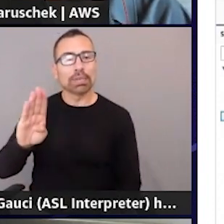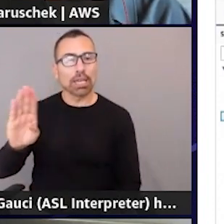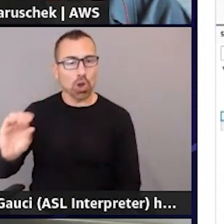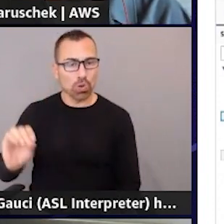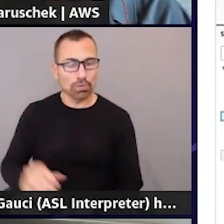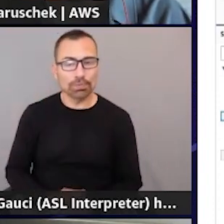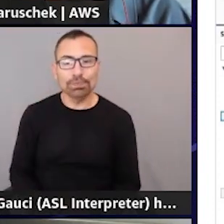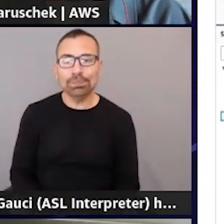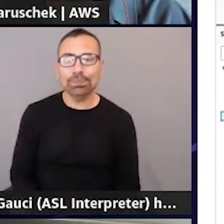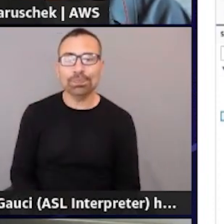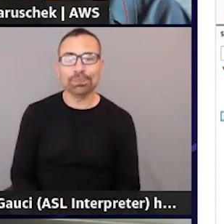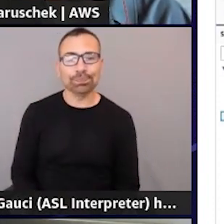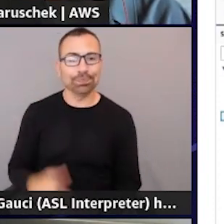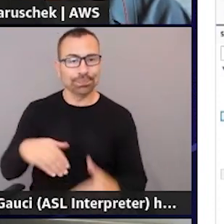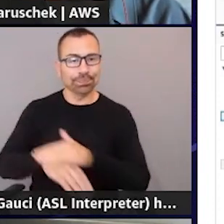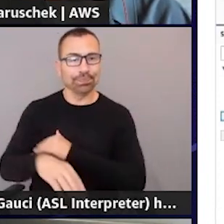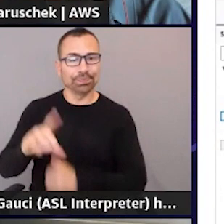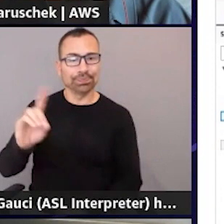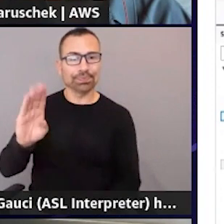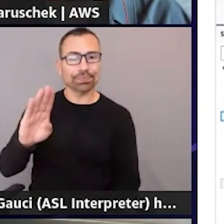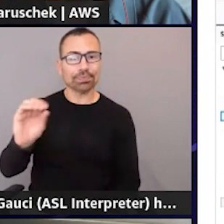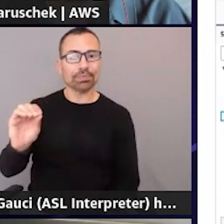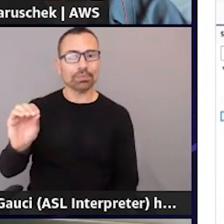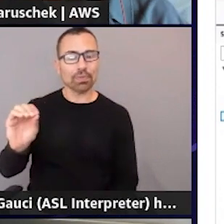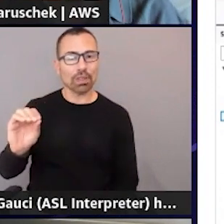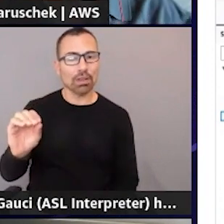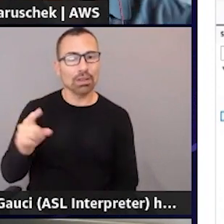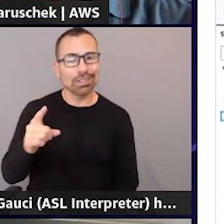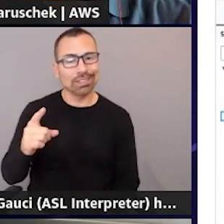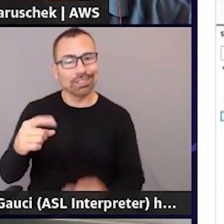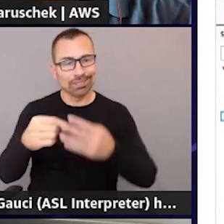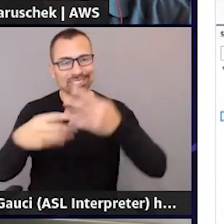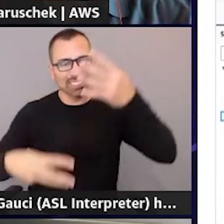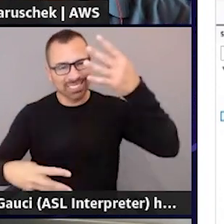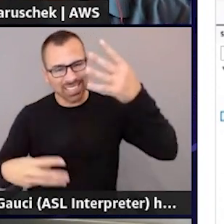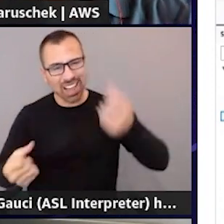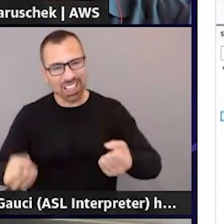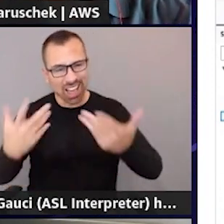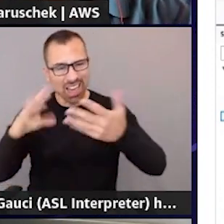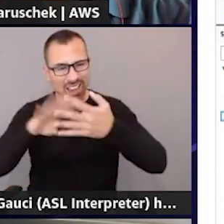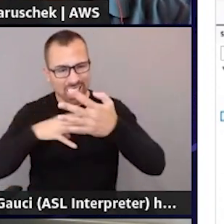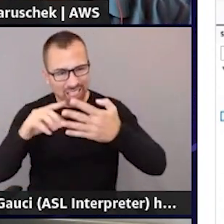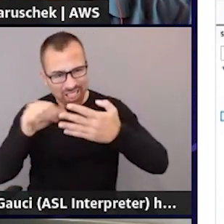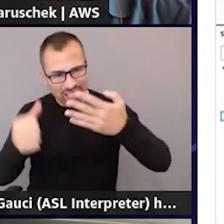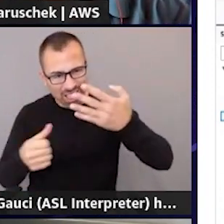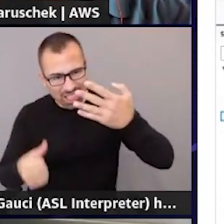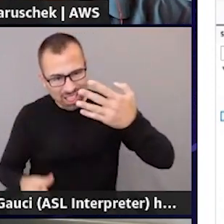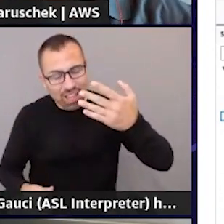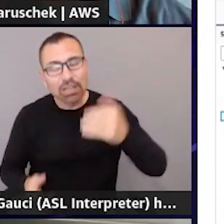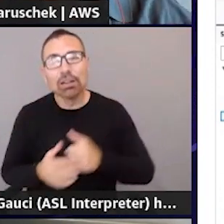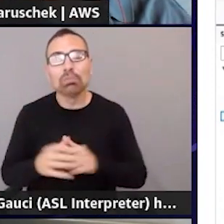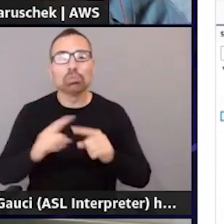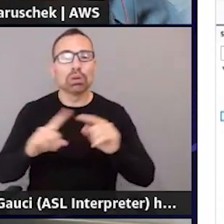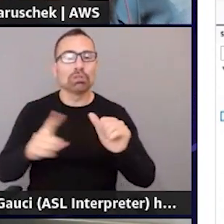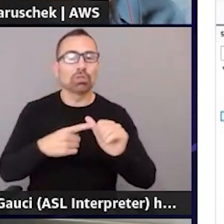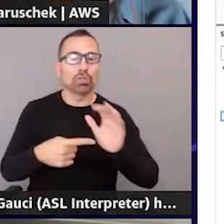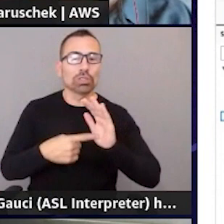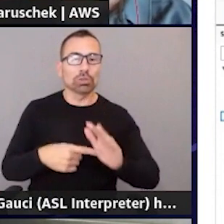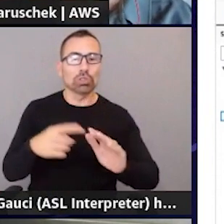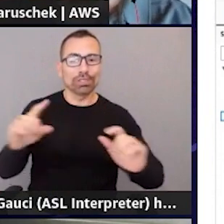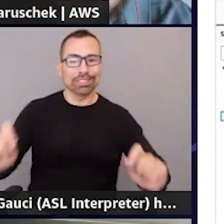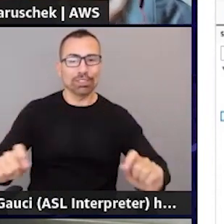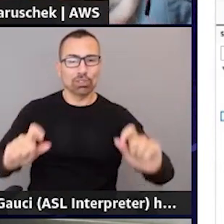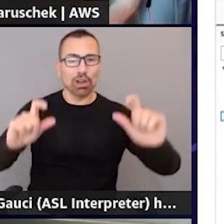as I go into DBO, you can see there's a whole bunch of, tables and stuff beneath it. But I want to first show, if I just drag this